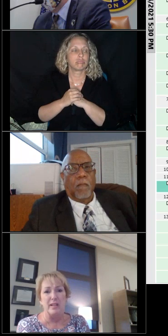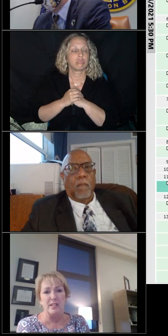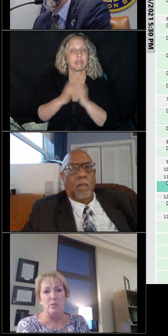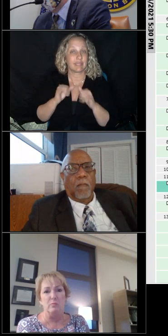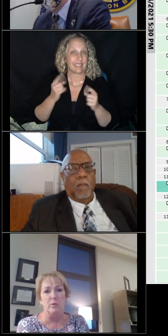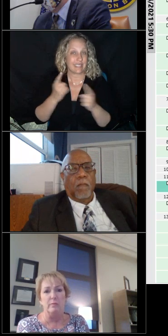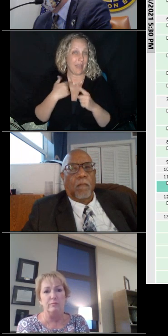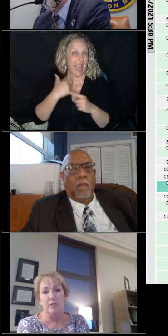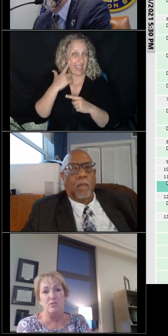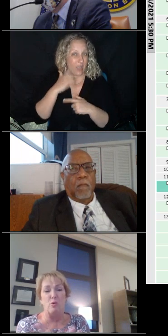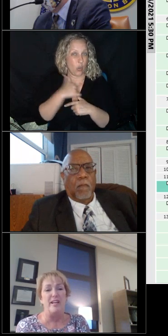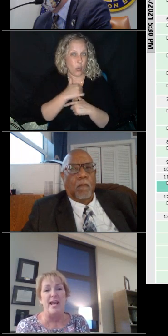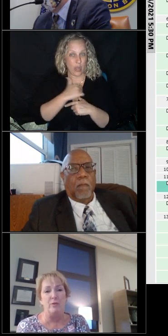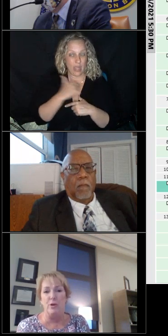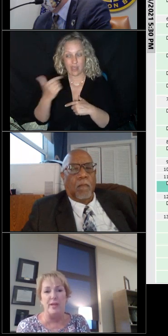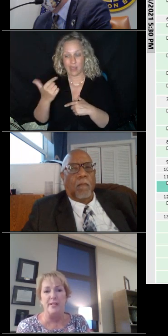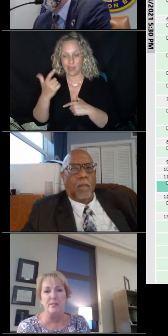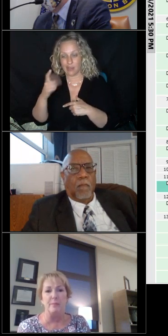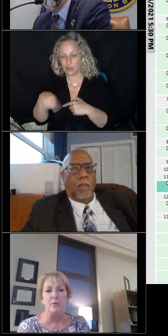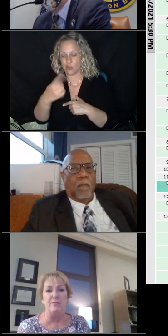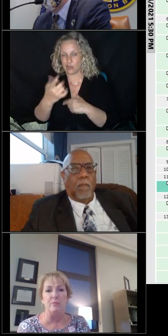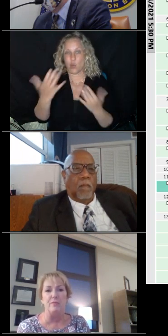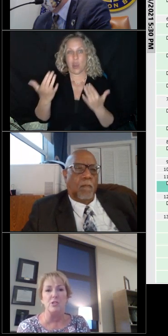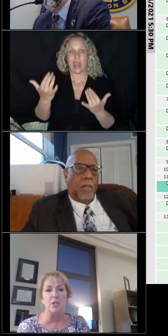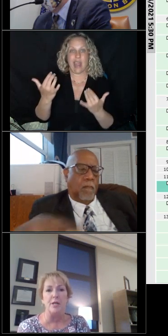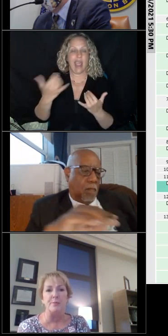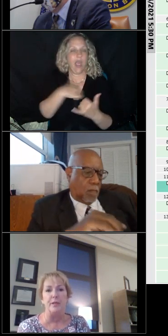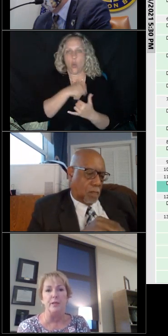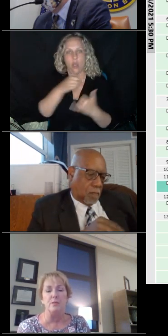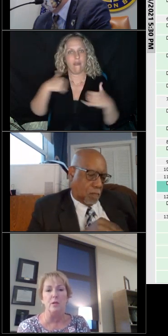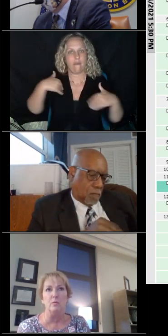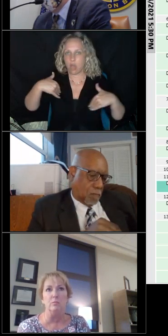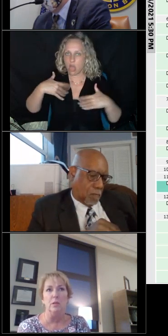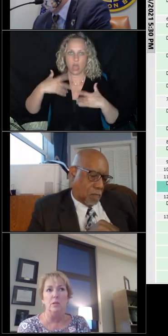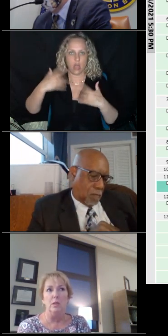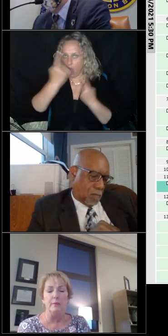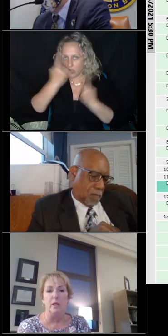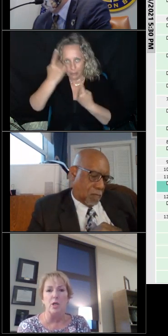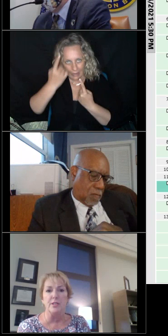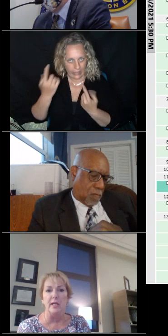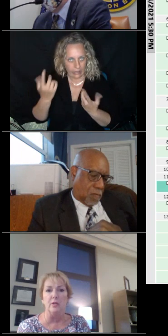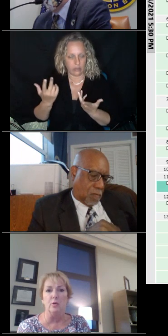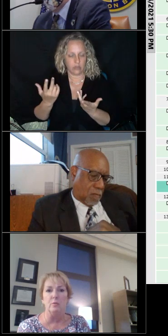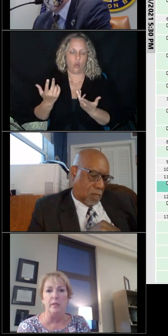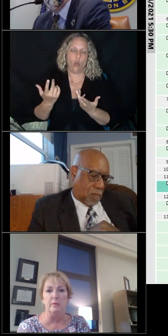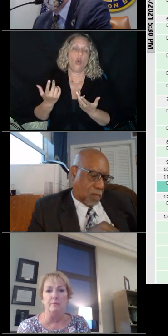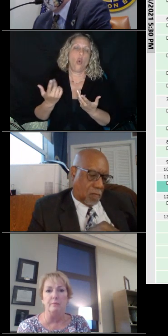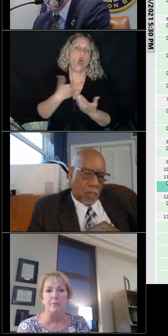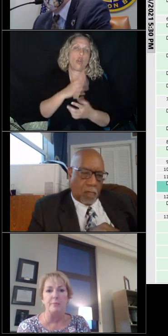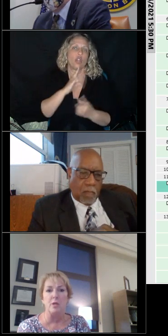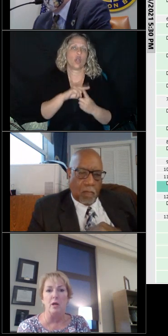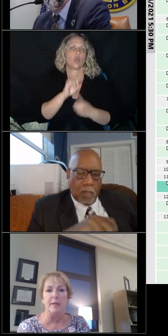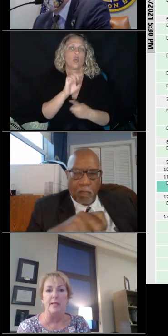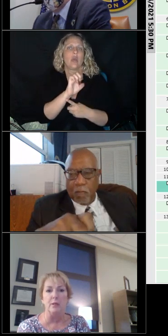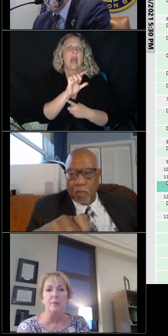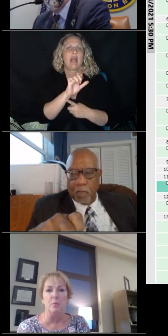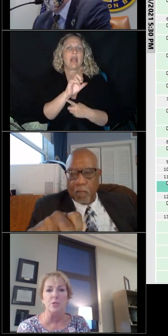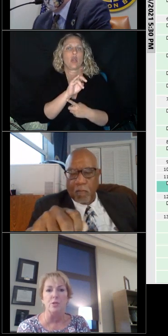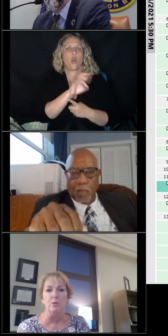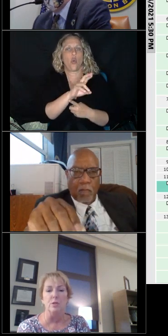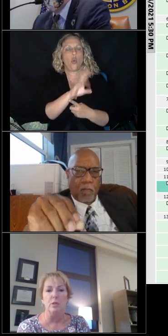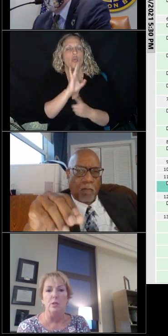that's something I guess we just right now, no, that isn't something we've actually contemplated. So I'll talk to Eleanor and we could perhaps talk